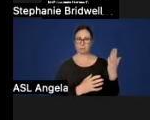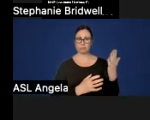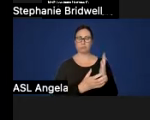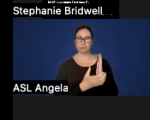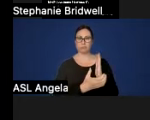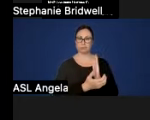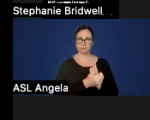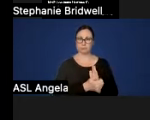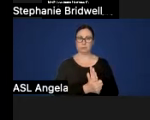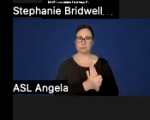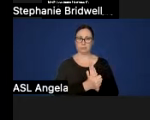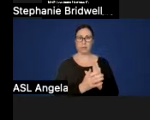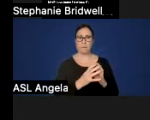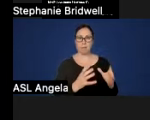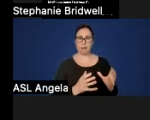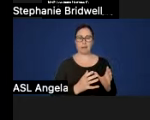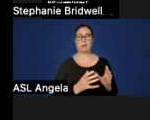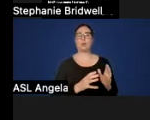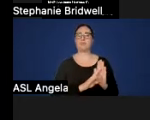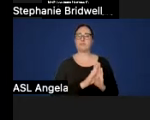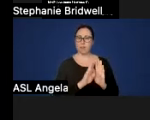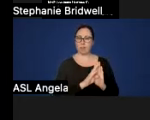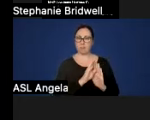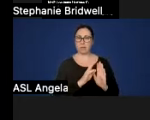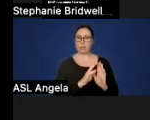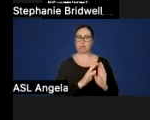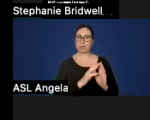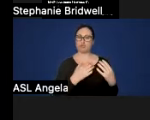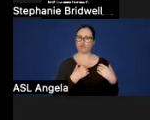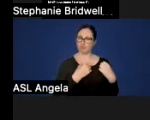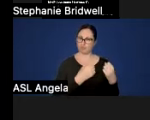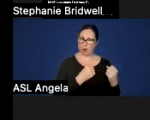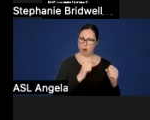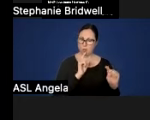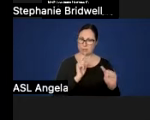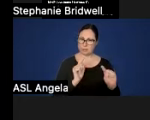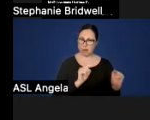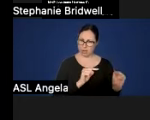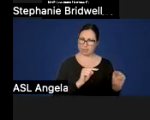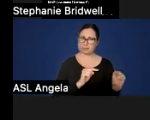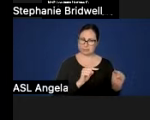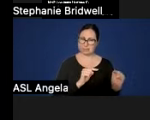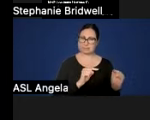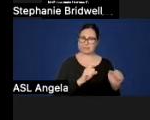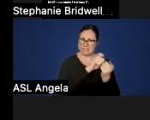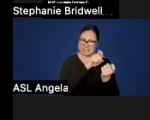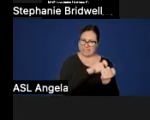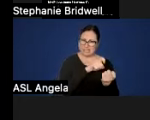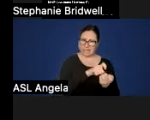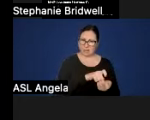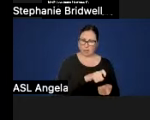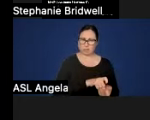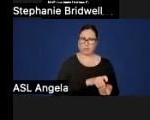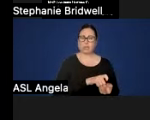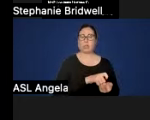we're developing a robust response on the front end as much as we can. And when we see gaps, that